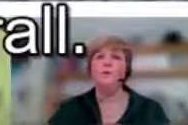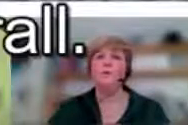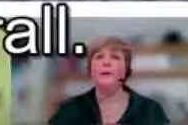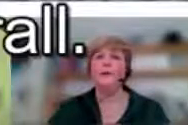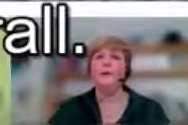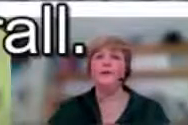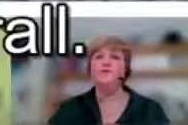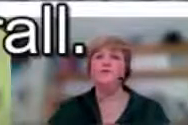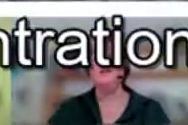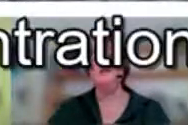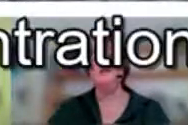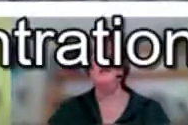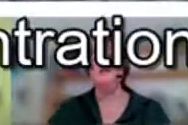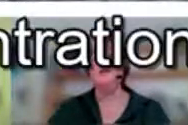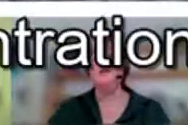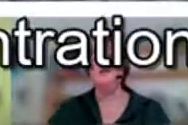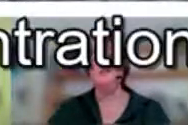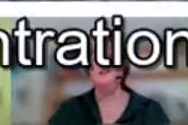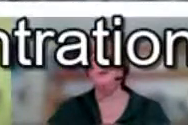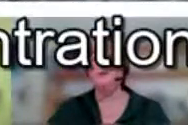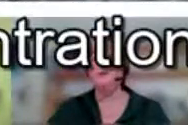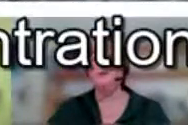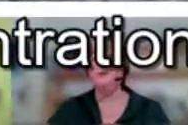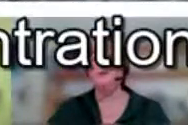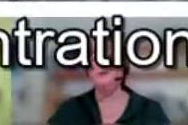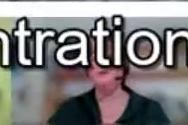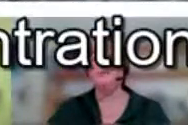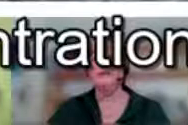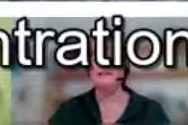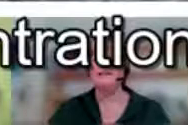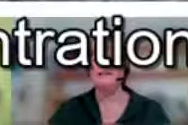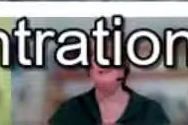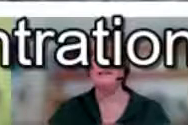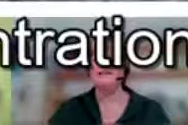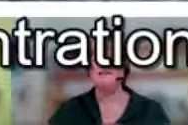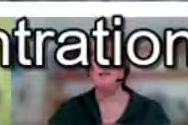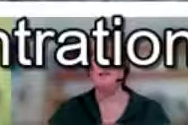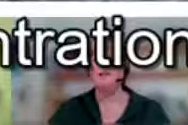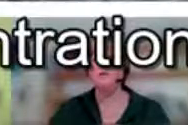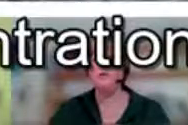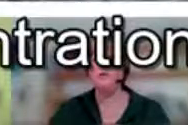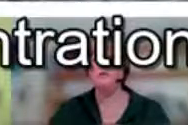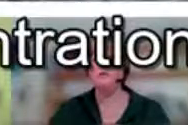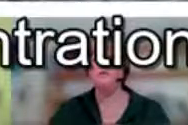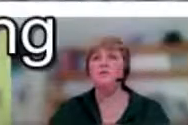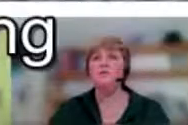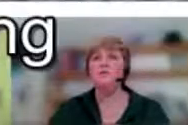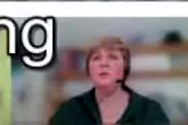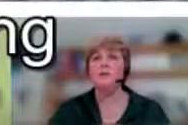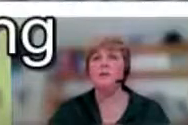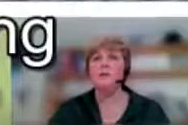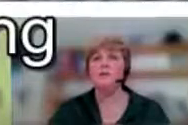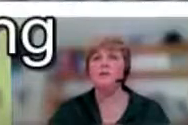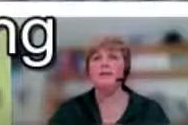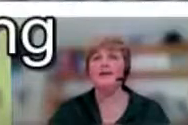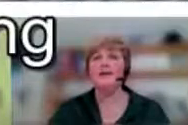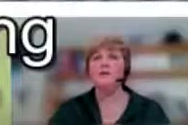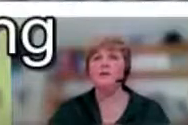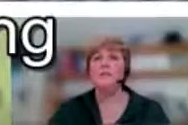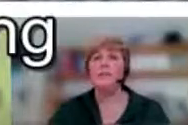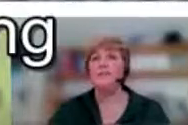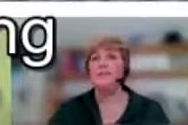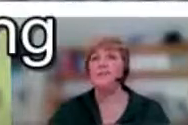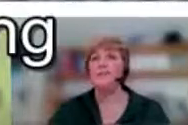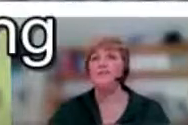overall. The change in concentrations of pollutants has been assessed, and a reduction in concentrations of nitrogen dioxide